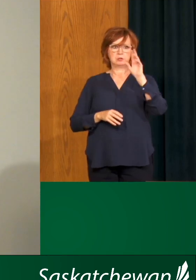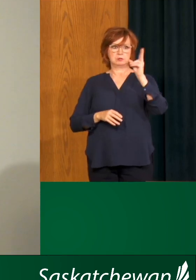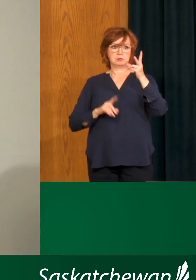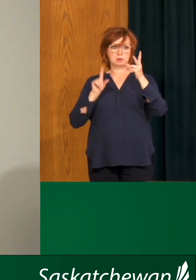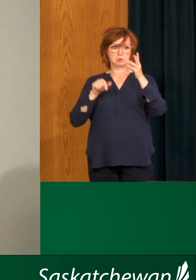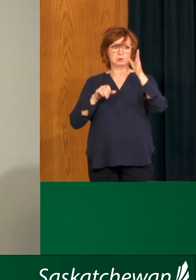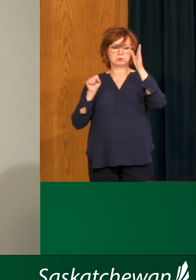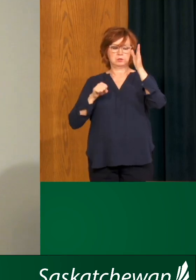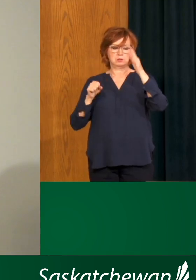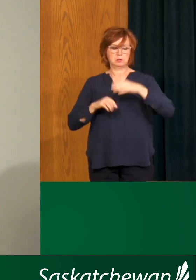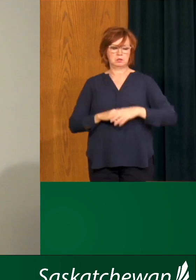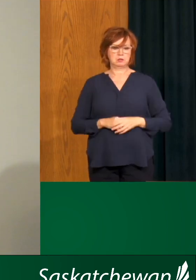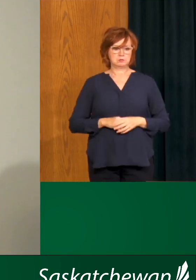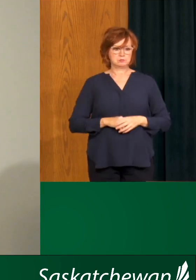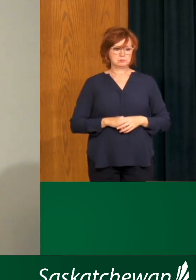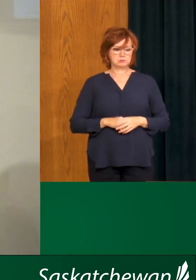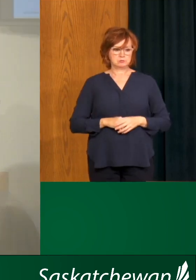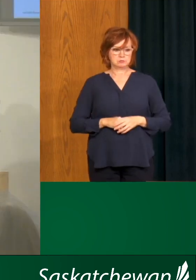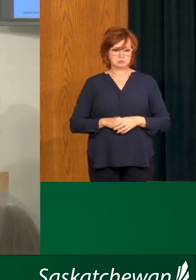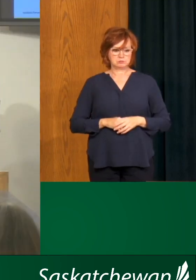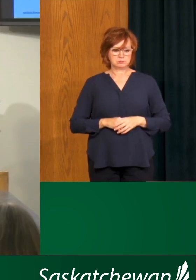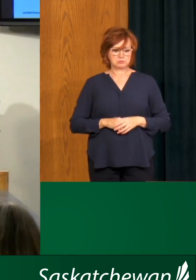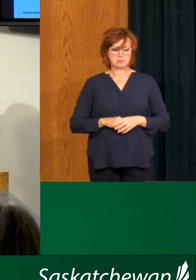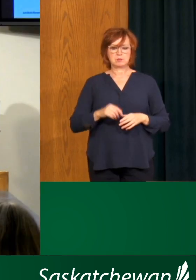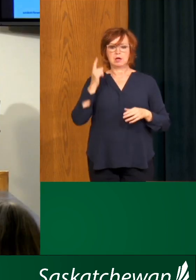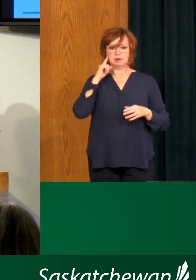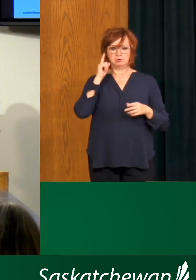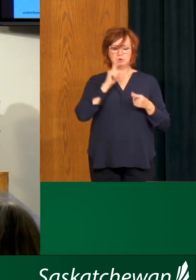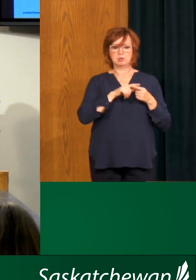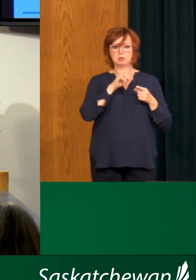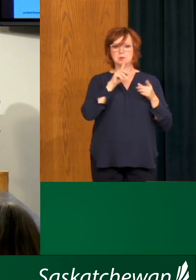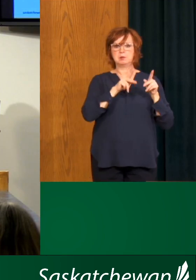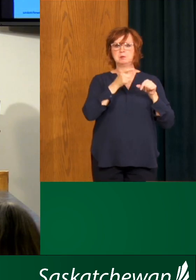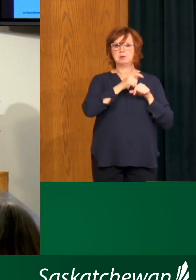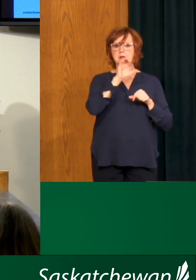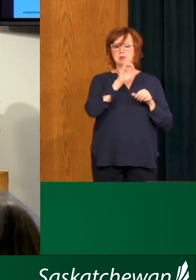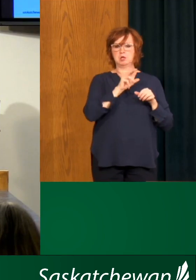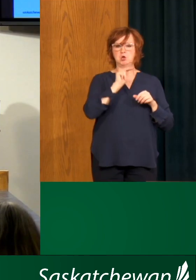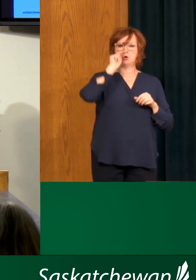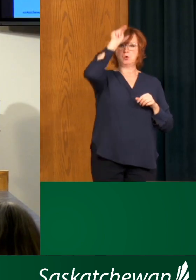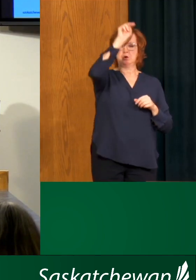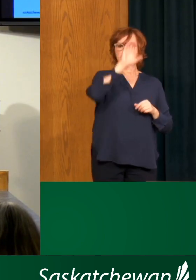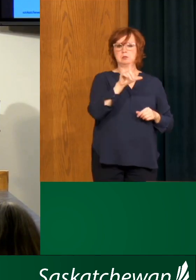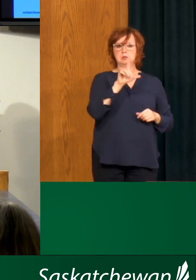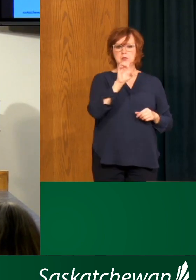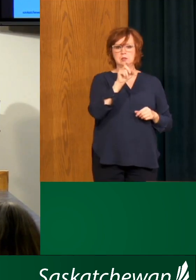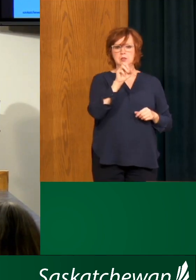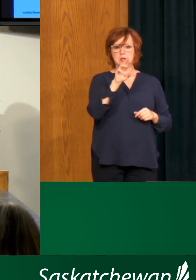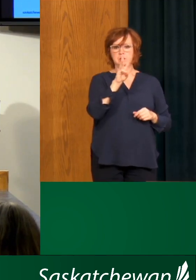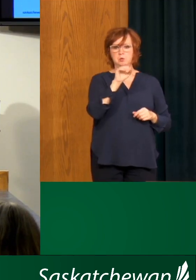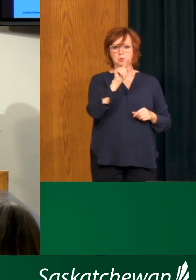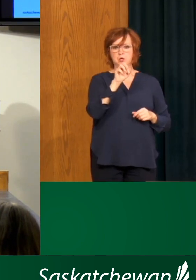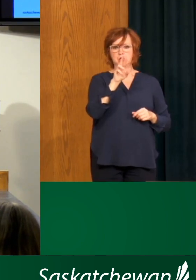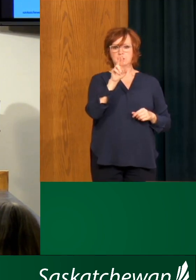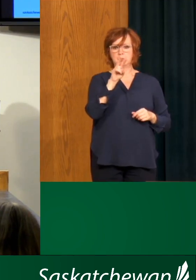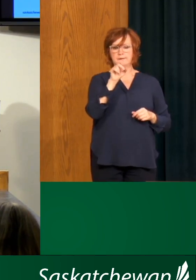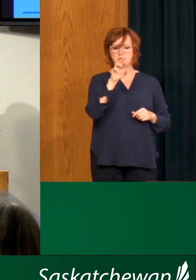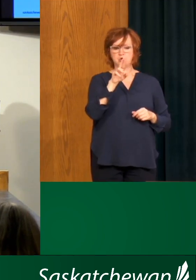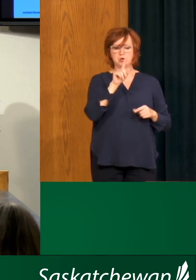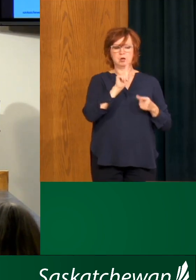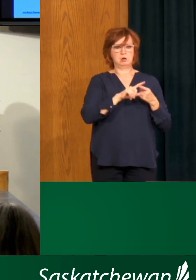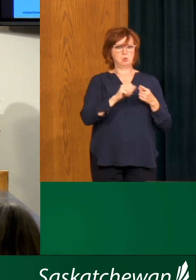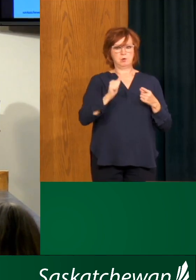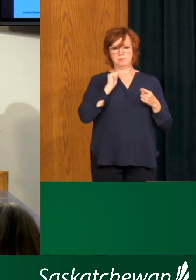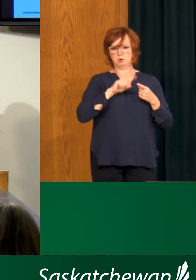that there's people in the far north in Clearwater River that have been refusing tests. We know that based